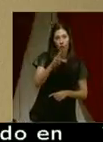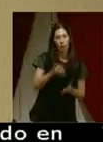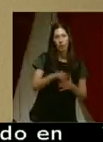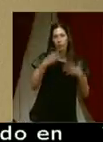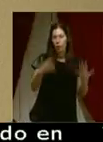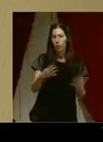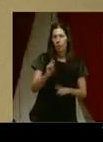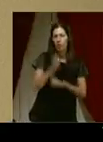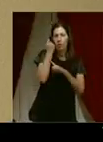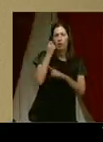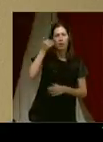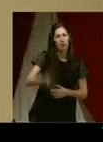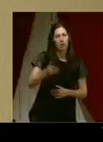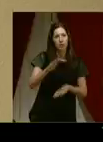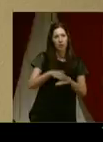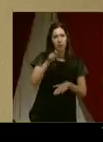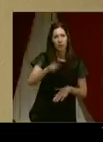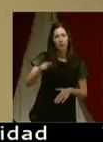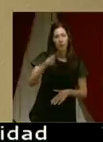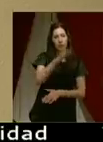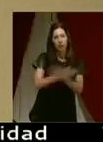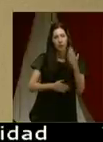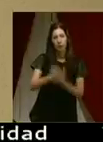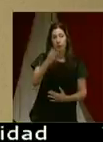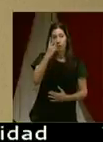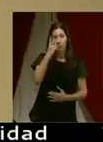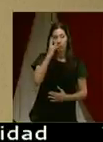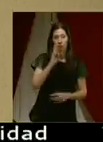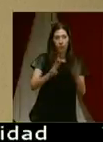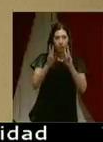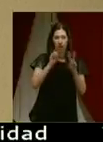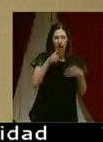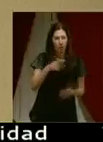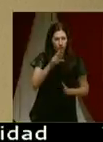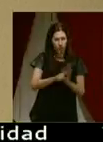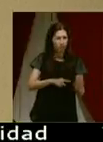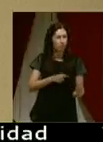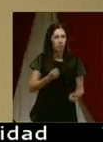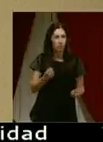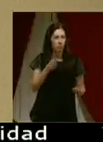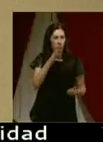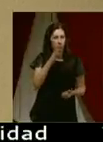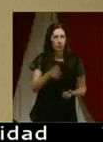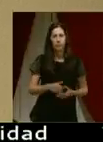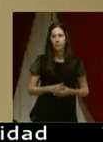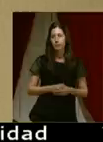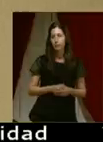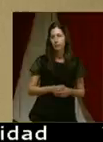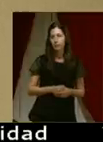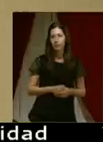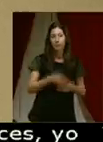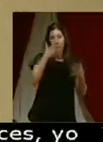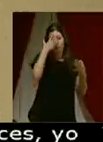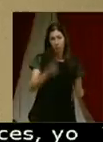in 2009, it was a landmark for people with disability, with visual disability, what Apple